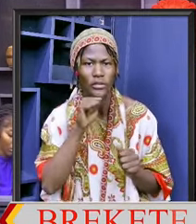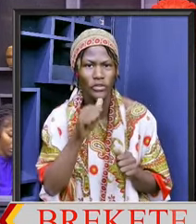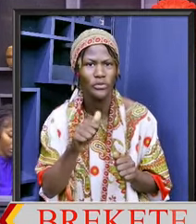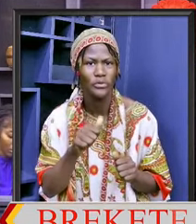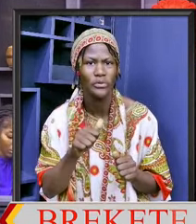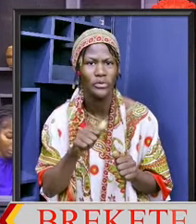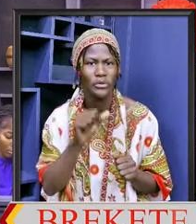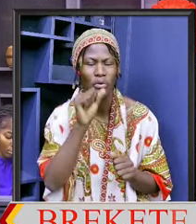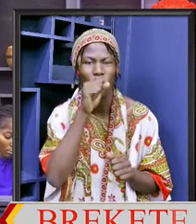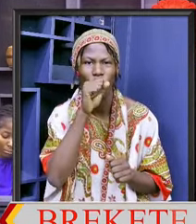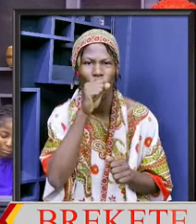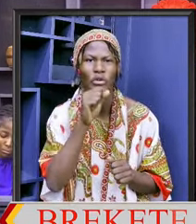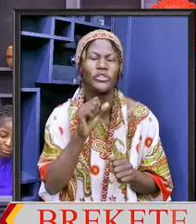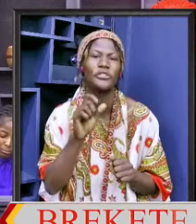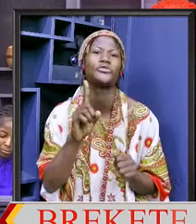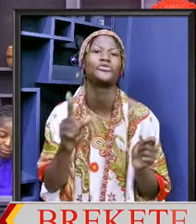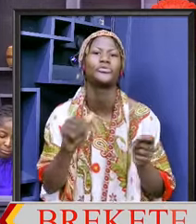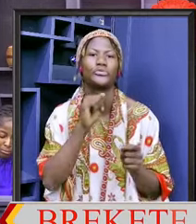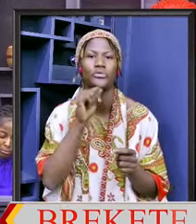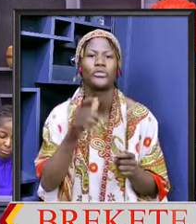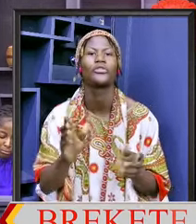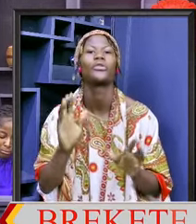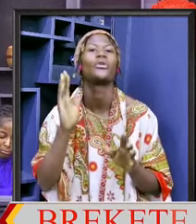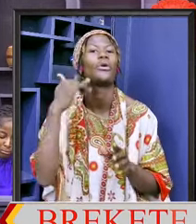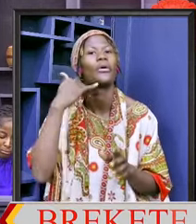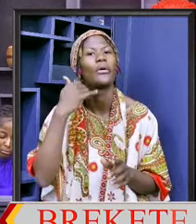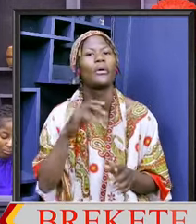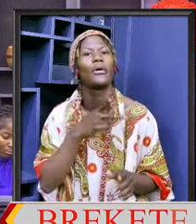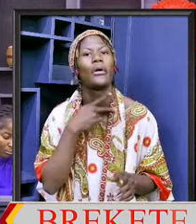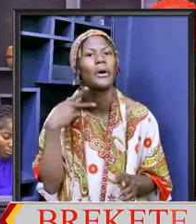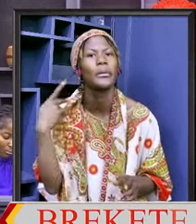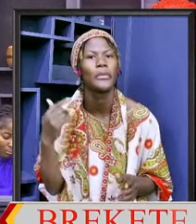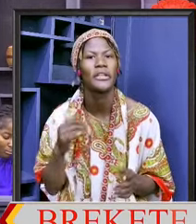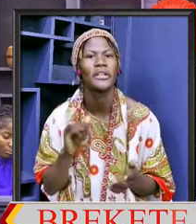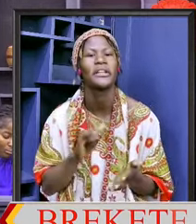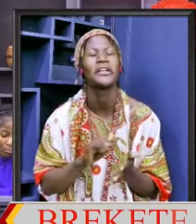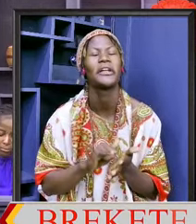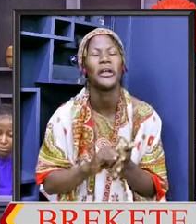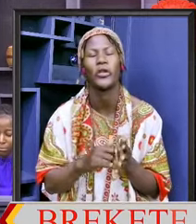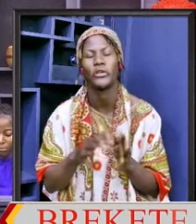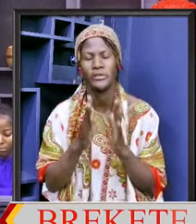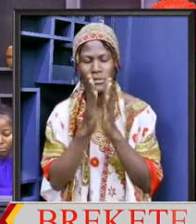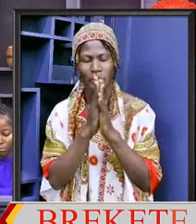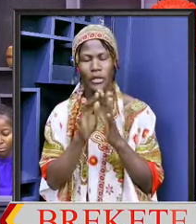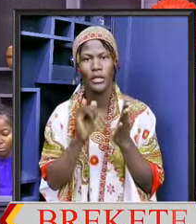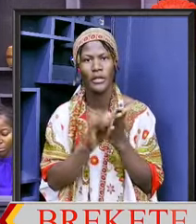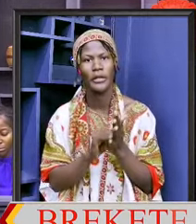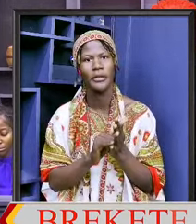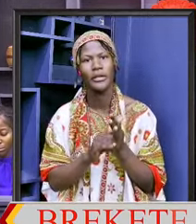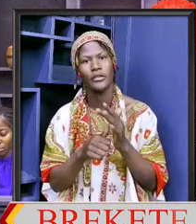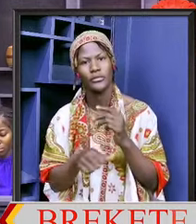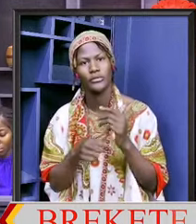drink orange. Say, nah, they are pastor. They come, they call. So, now prayer. Now, come make her poo.